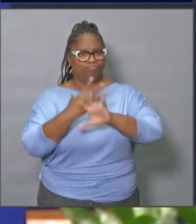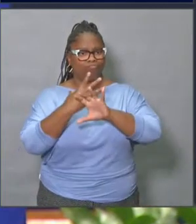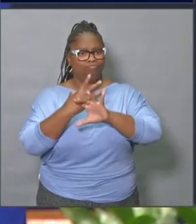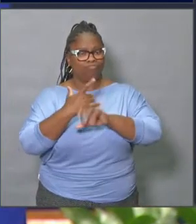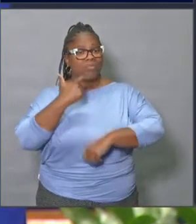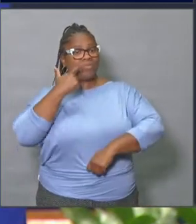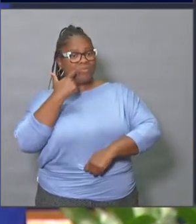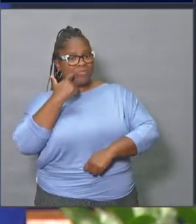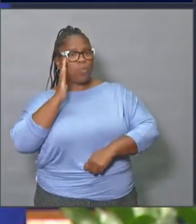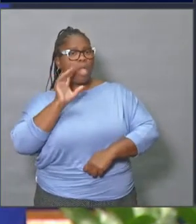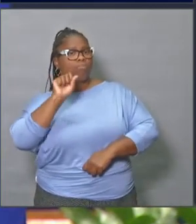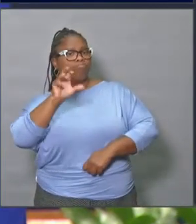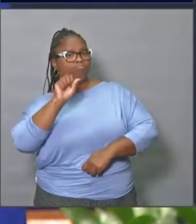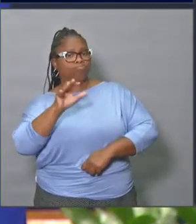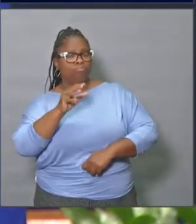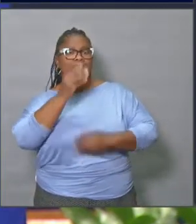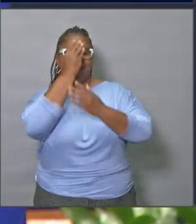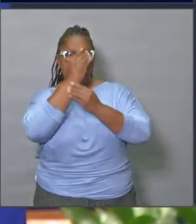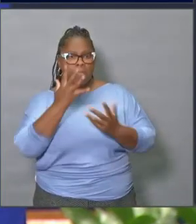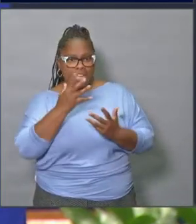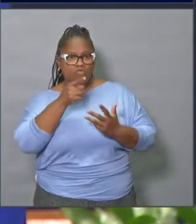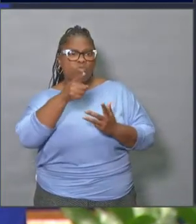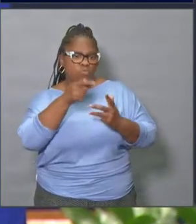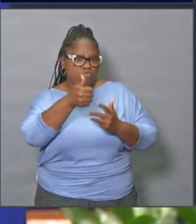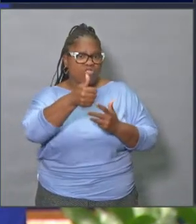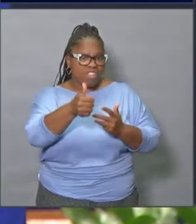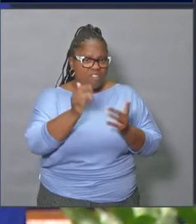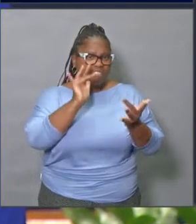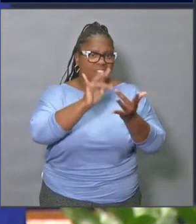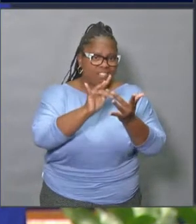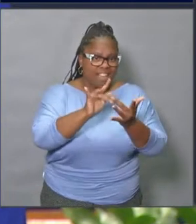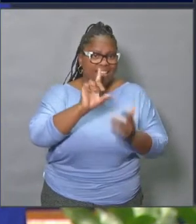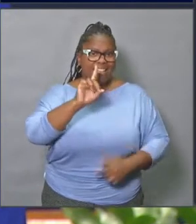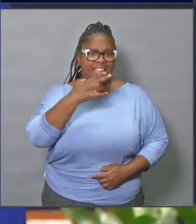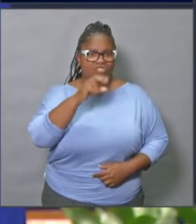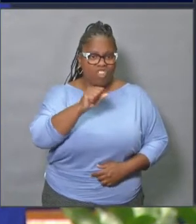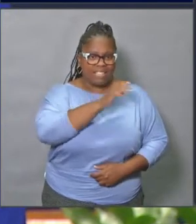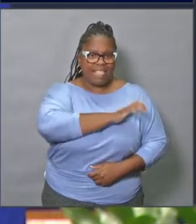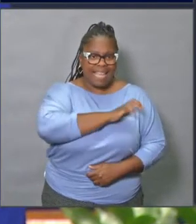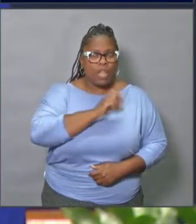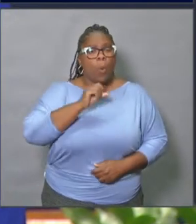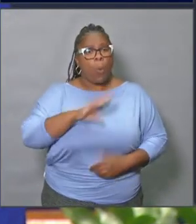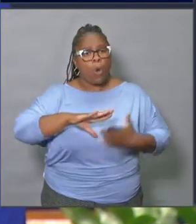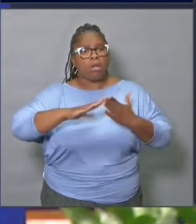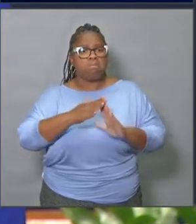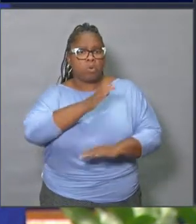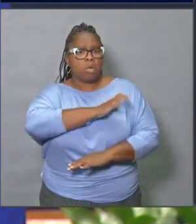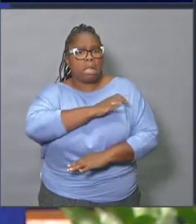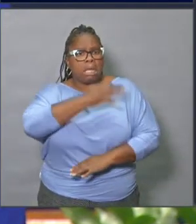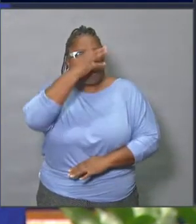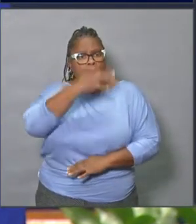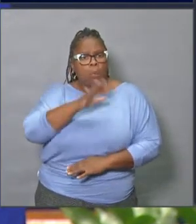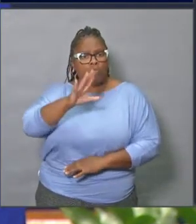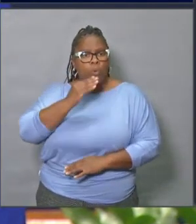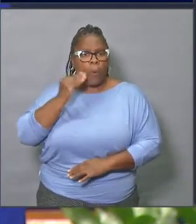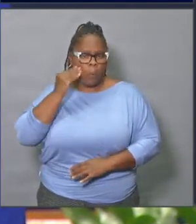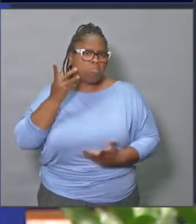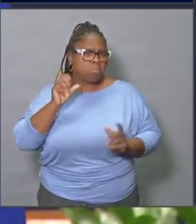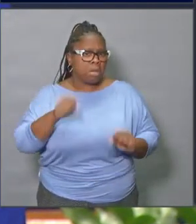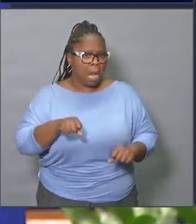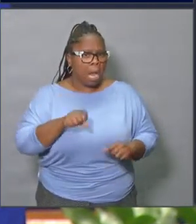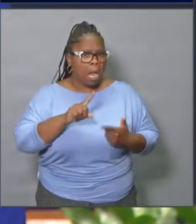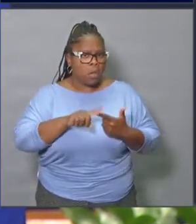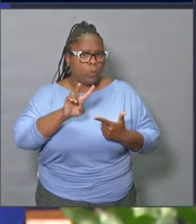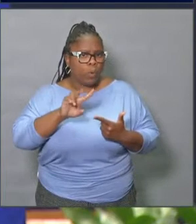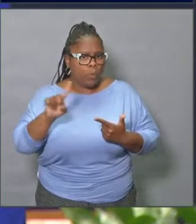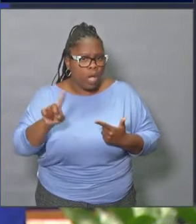able to provide you with contact information for either a DHS clinic or a community clinic that's local to your specific area. You can